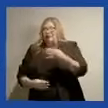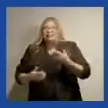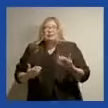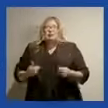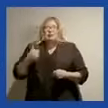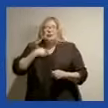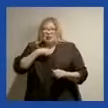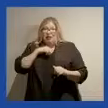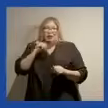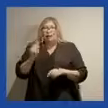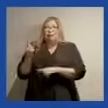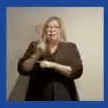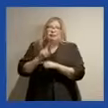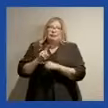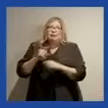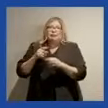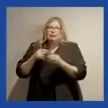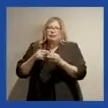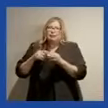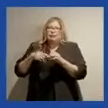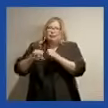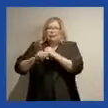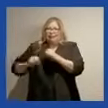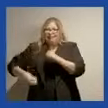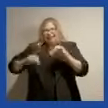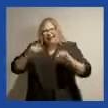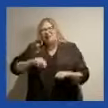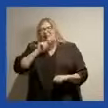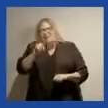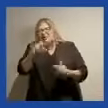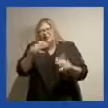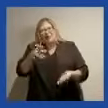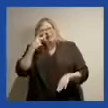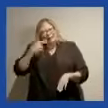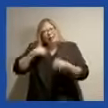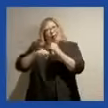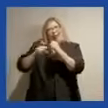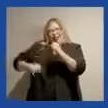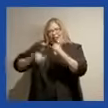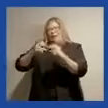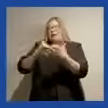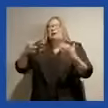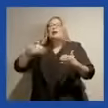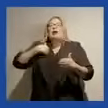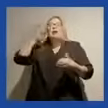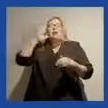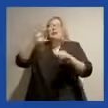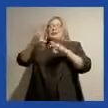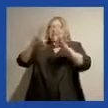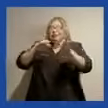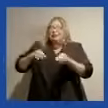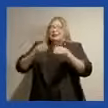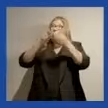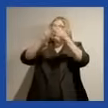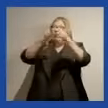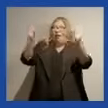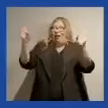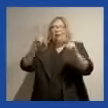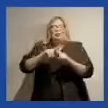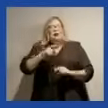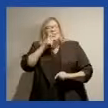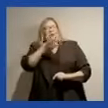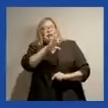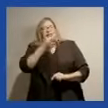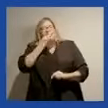to spend a lot of time up here, but I don't think you want to spend that much time with me up here. So I'm just going to give you some broad strokes, and our experts here and up